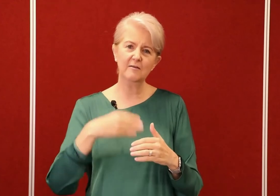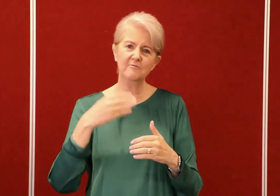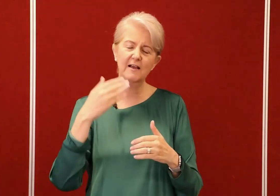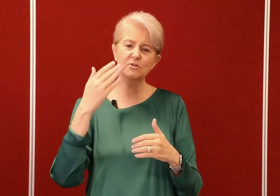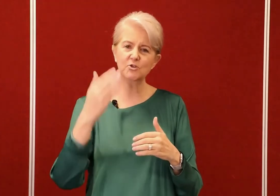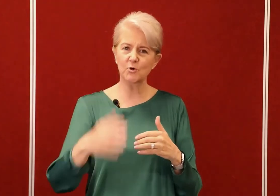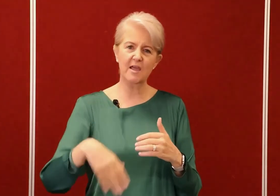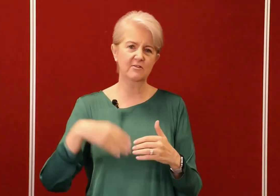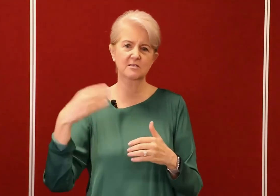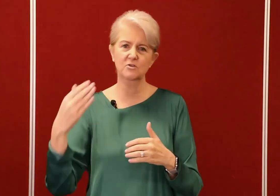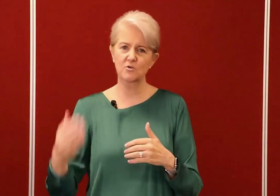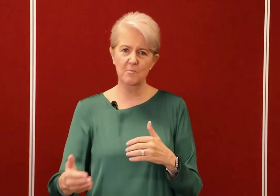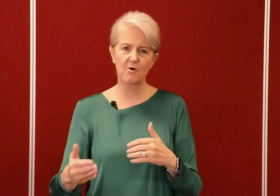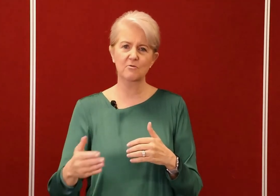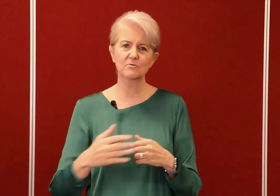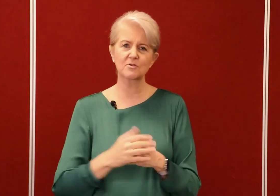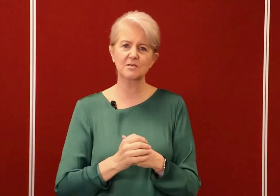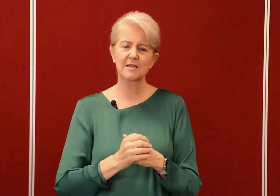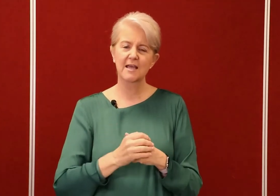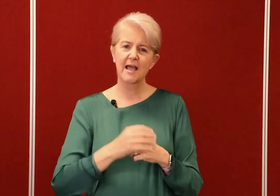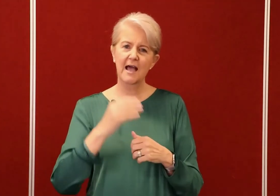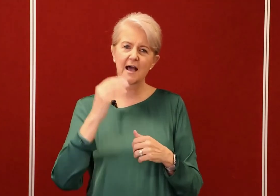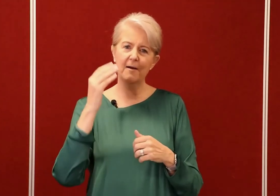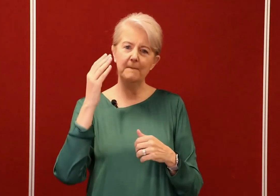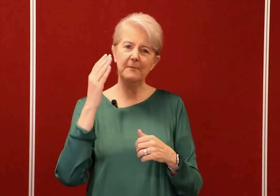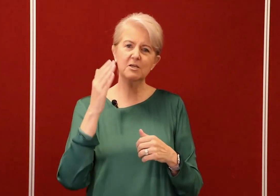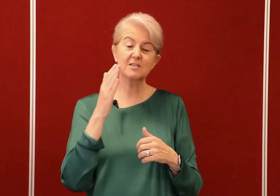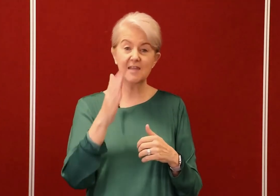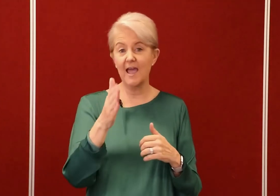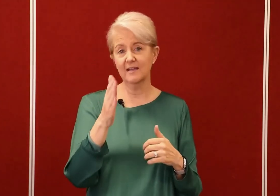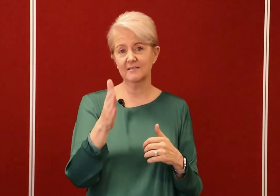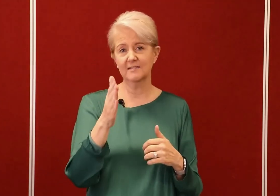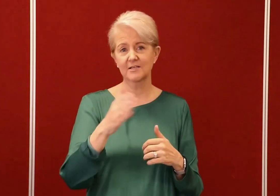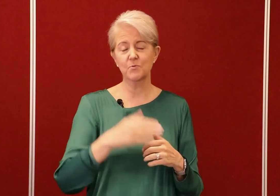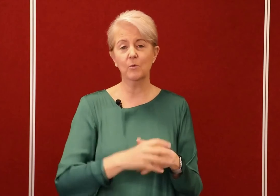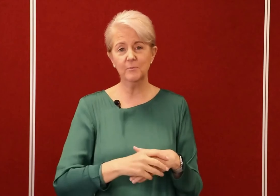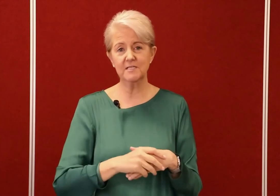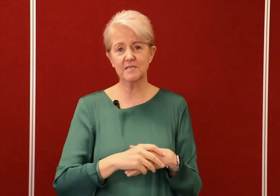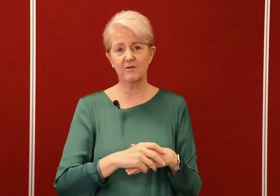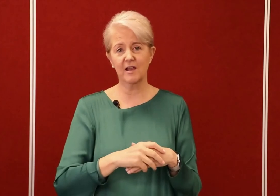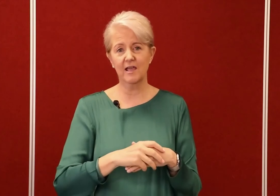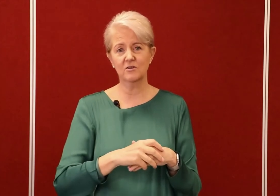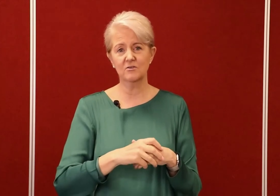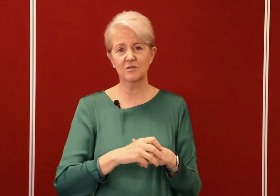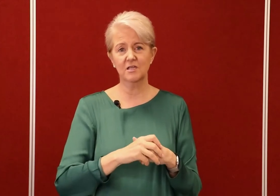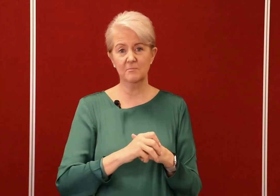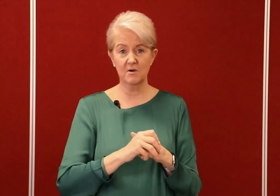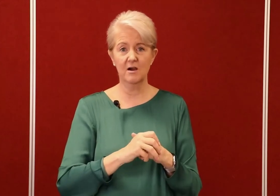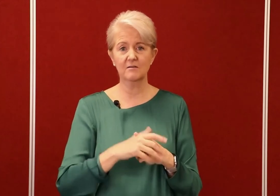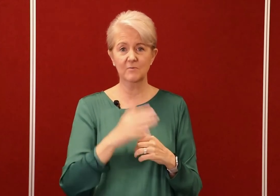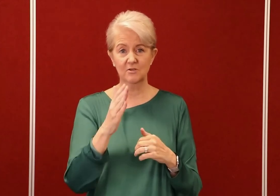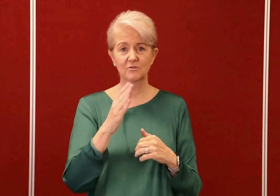your values, your ethics, and your morals. Because that is what will be staring at you in the mirror when you look